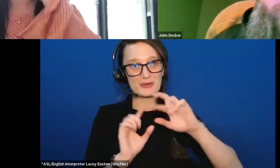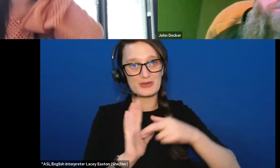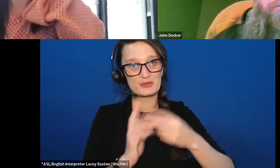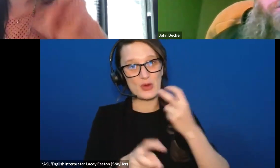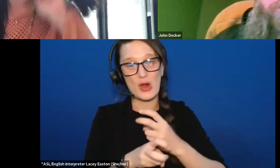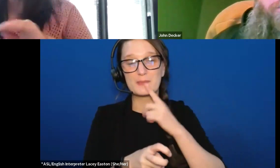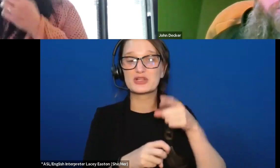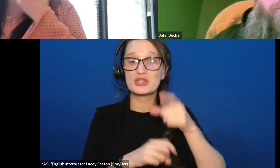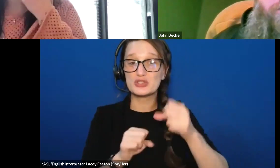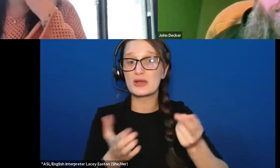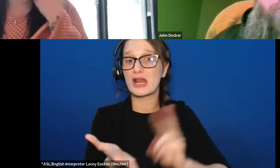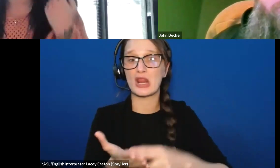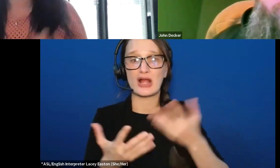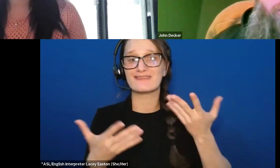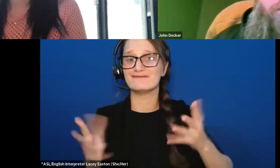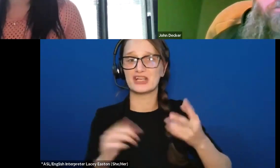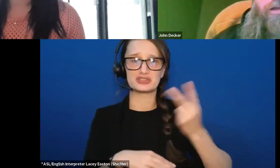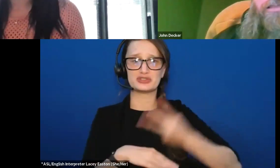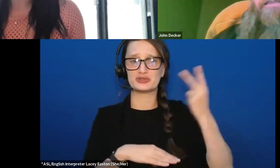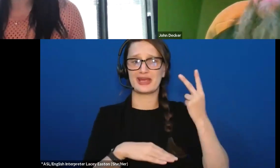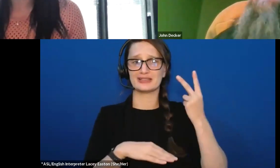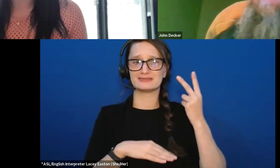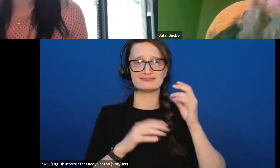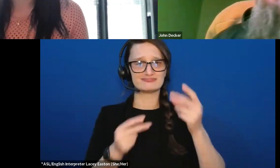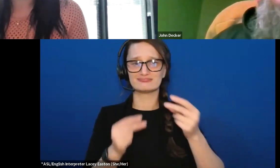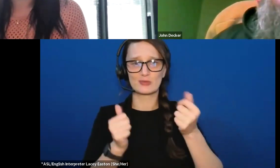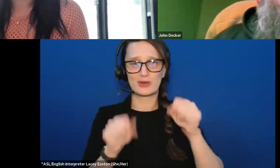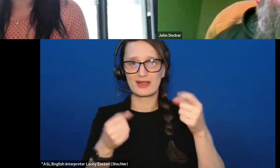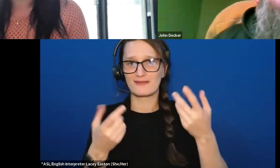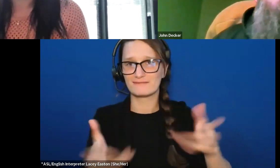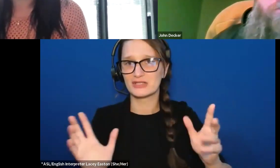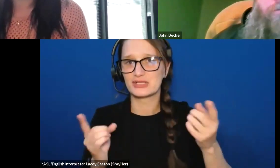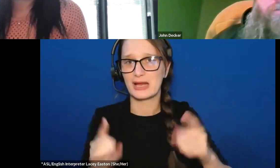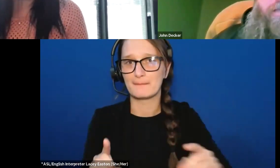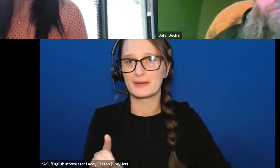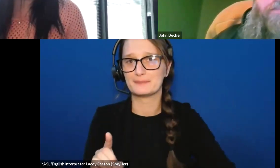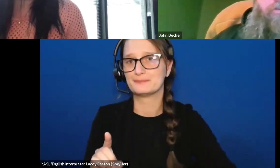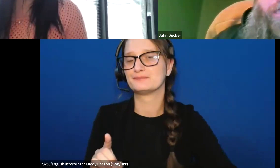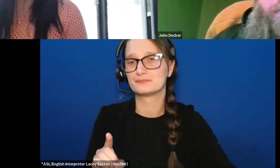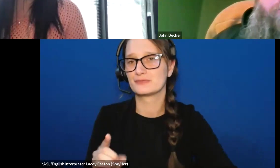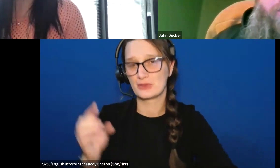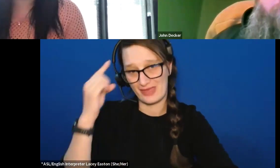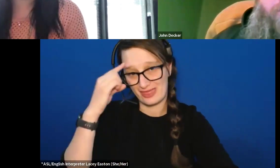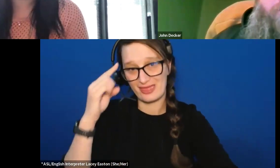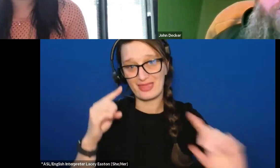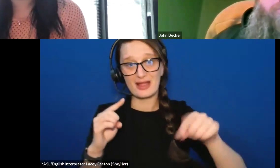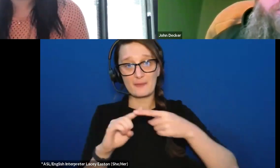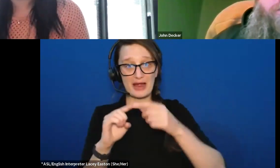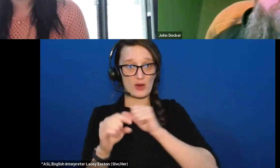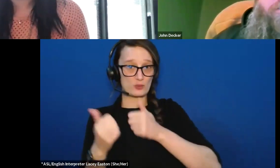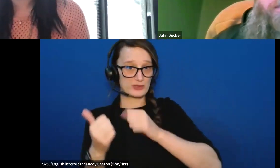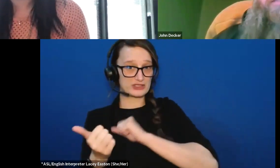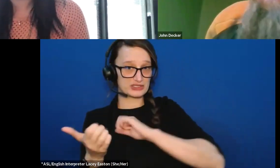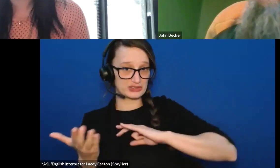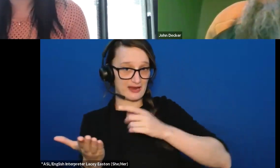done in 2 days. I mean, this can be something that happens really quickly. So again, think about those staff that you may have that may be